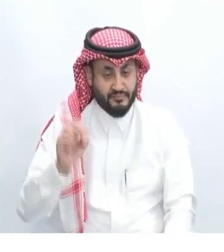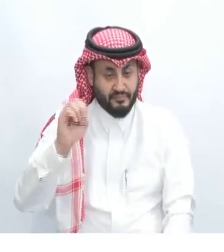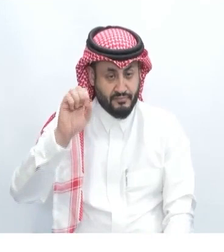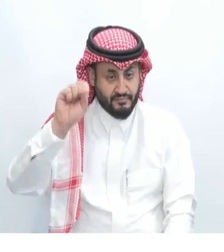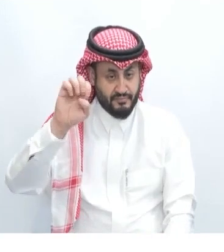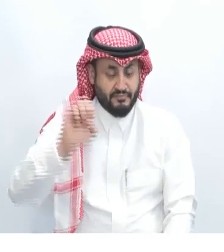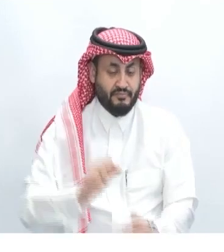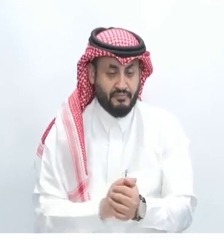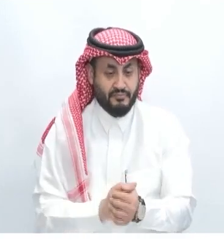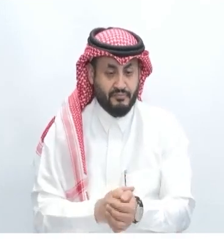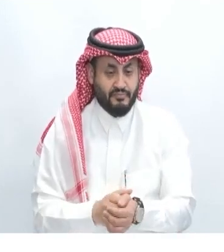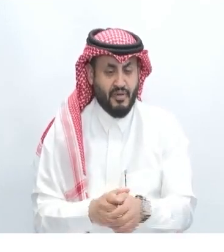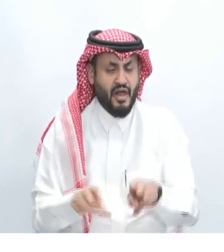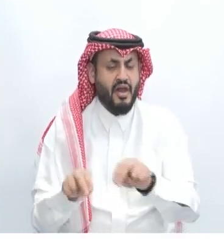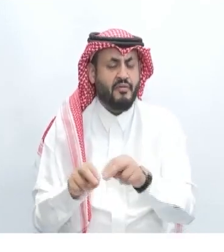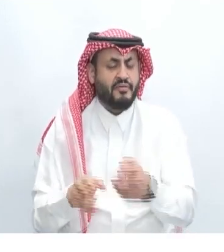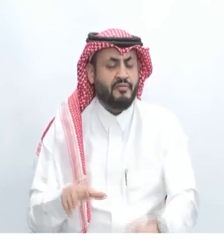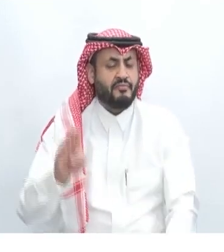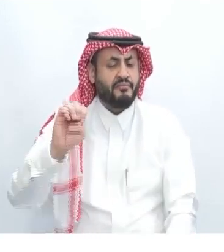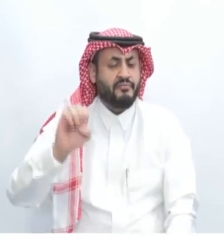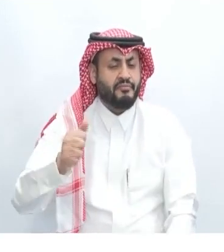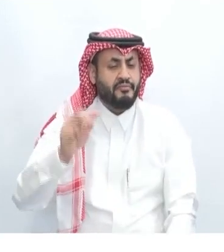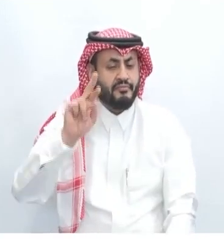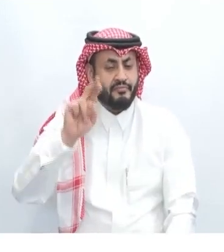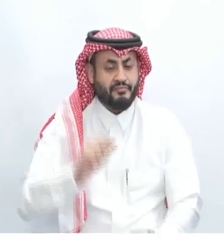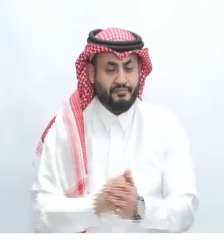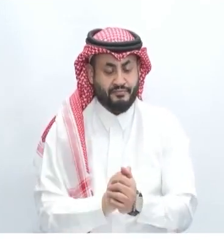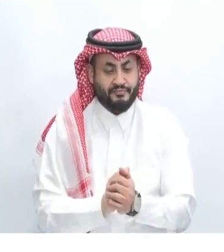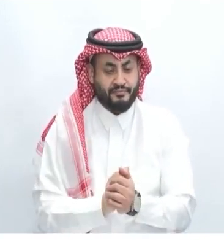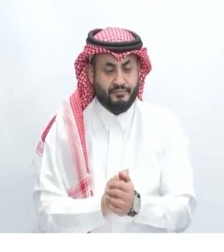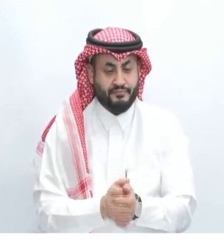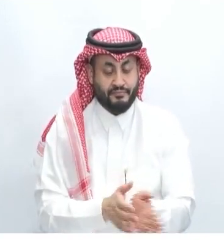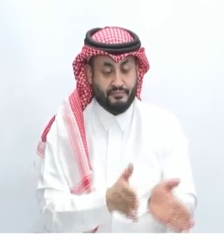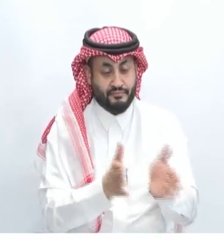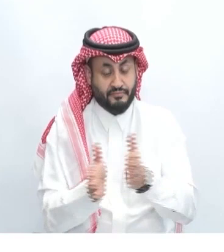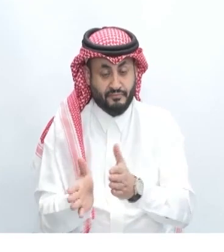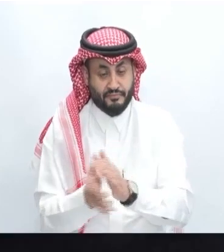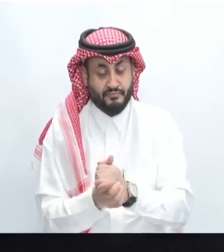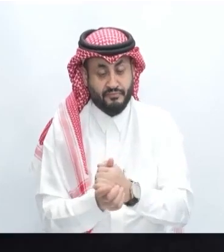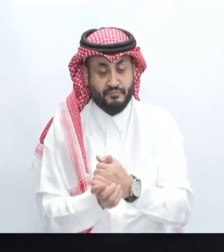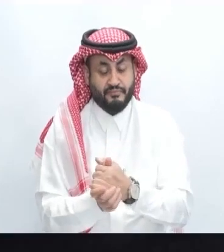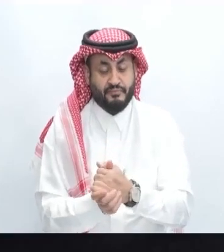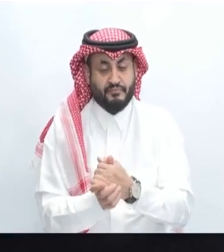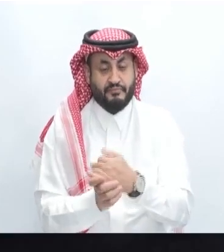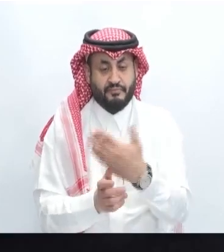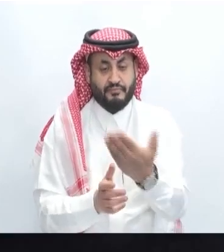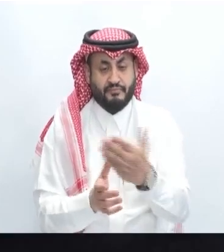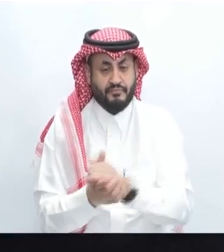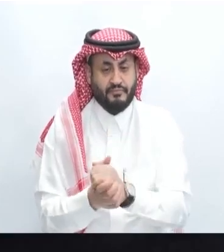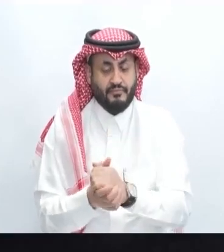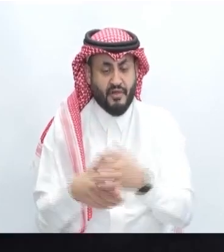nose. A bear by the nose. So after we did listen to this chant, we